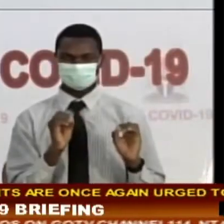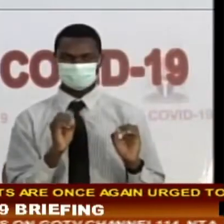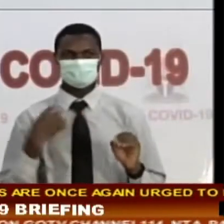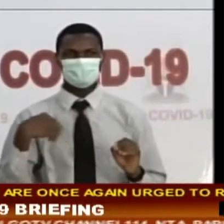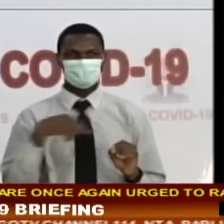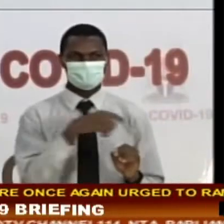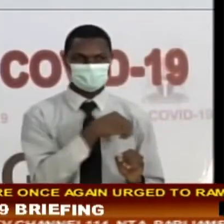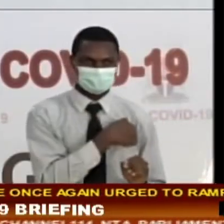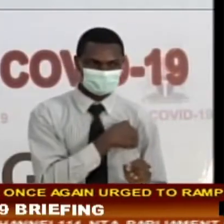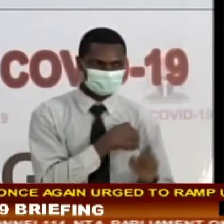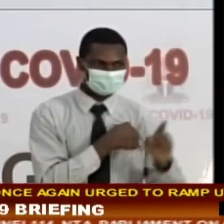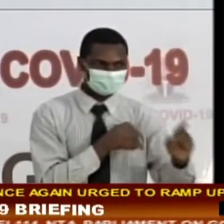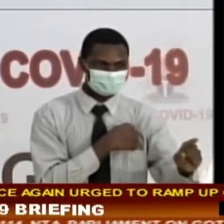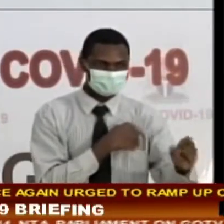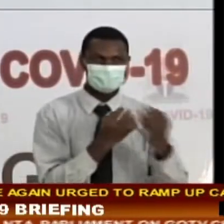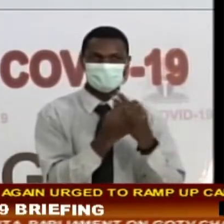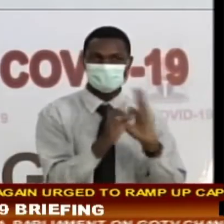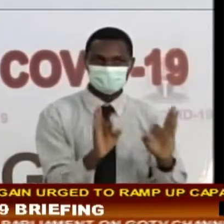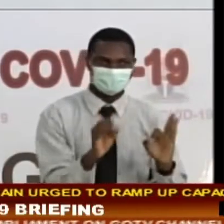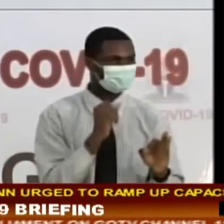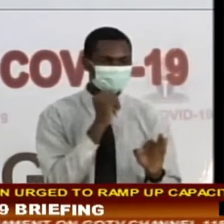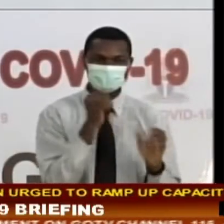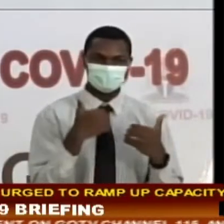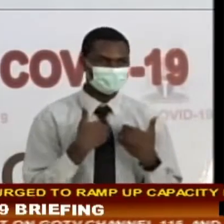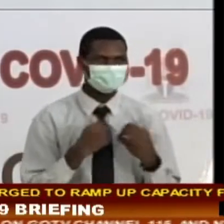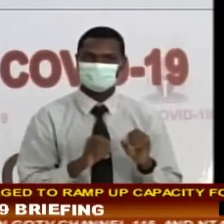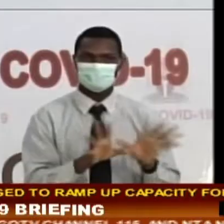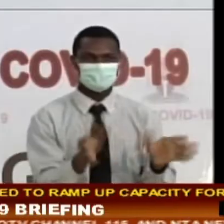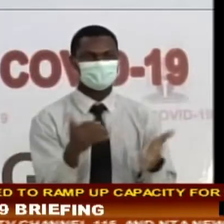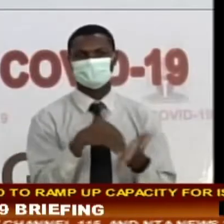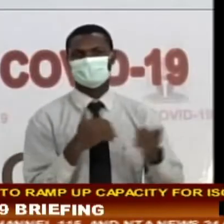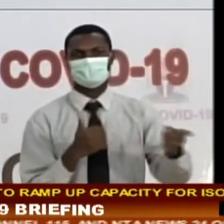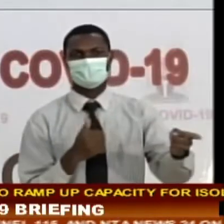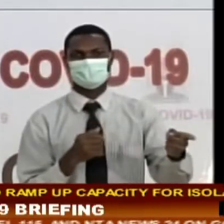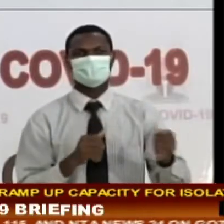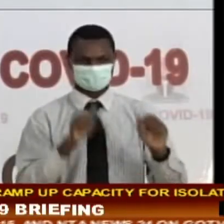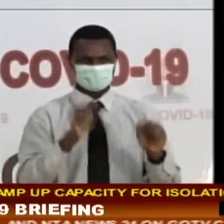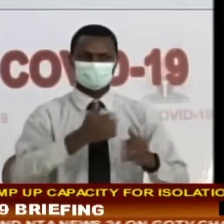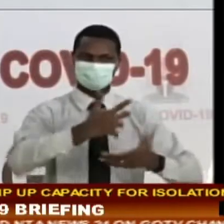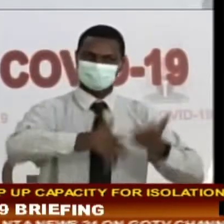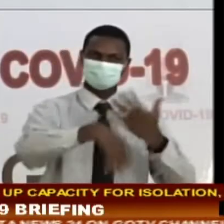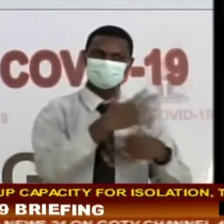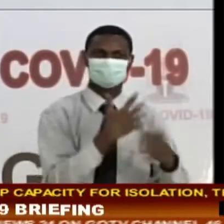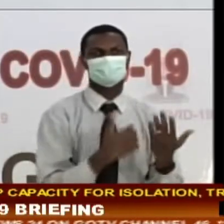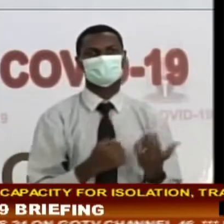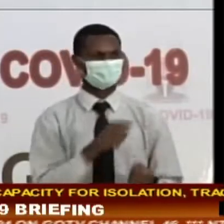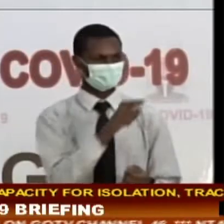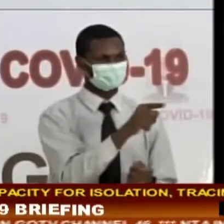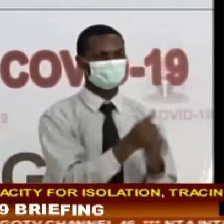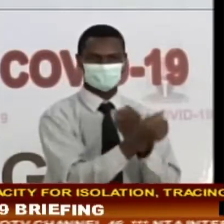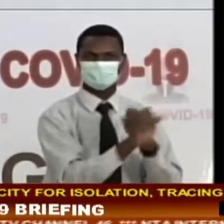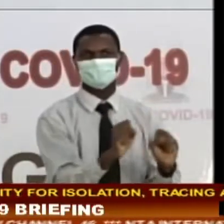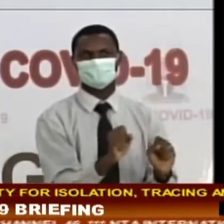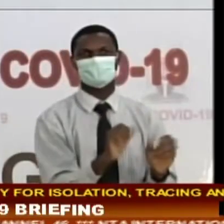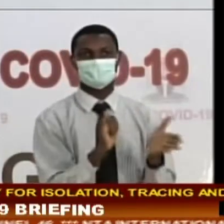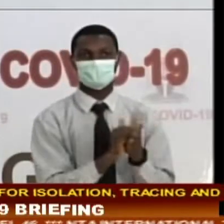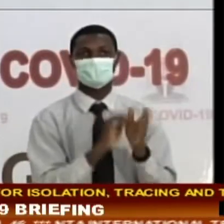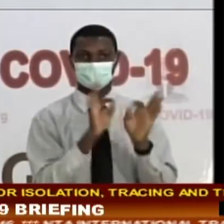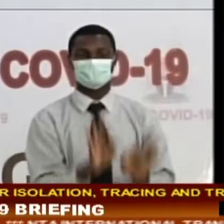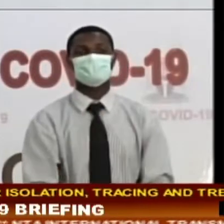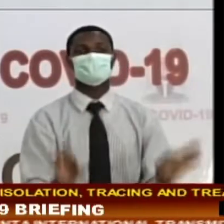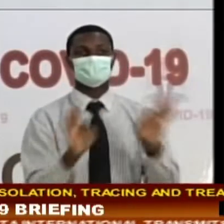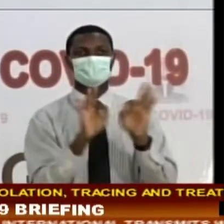longer excreting the virus you're in the best position to to to be considered safe it's important